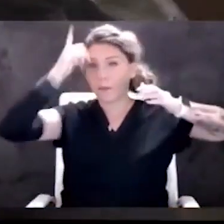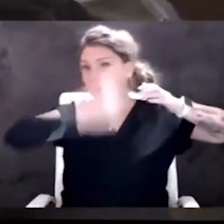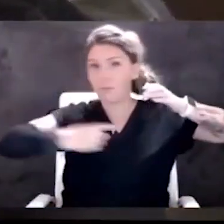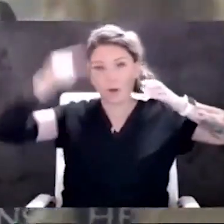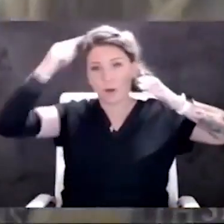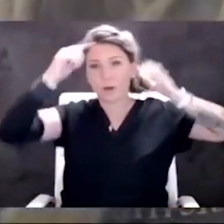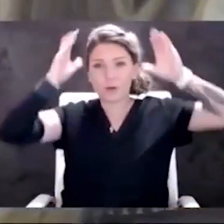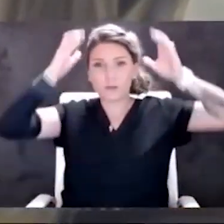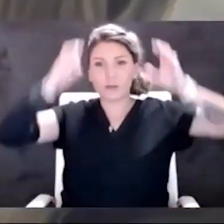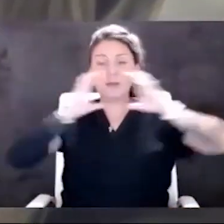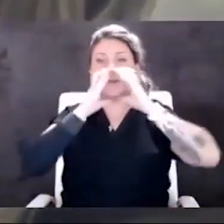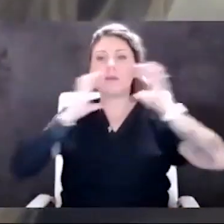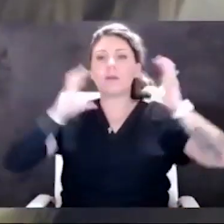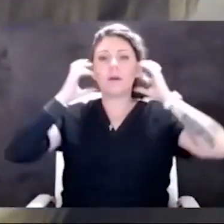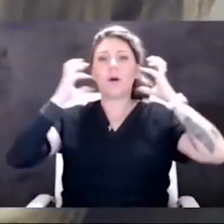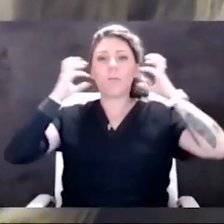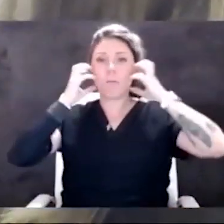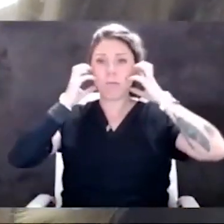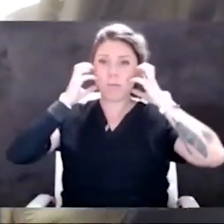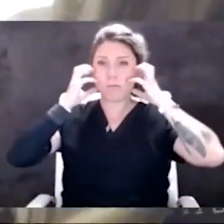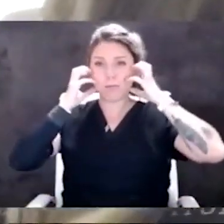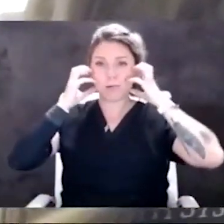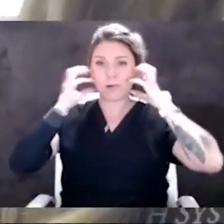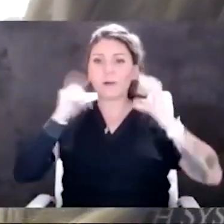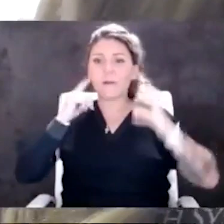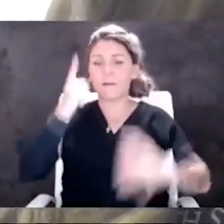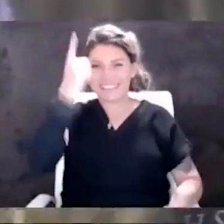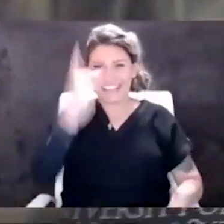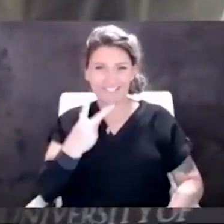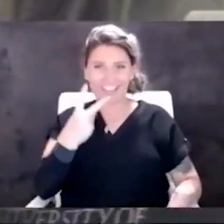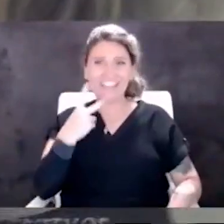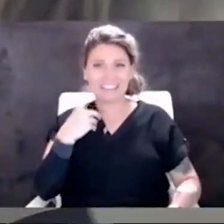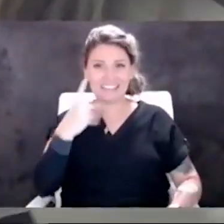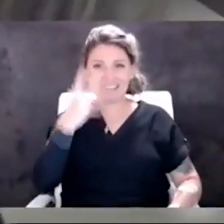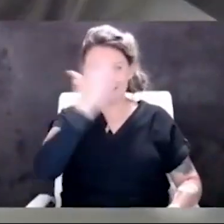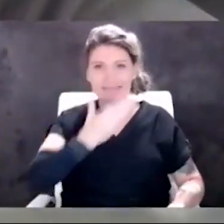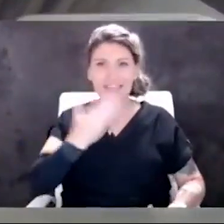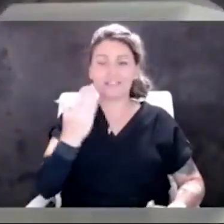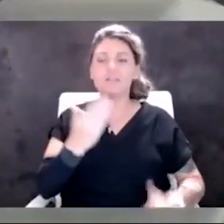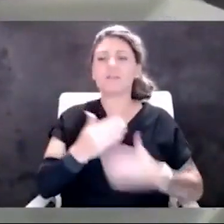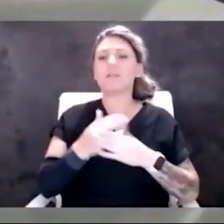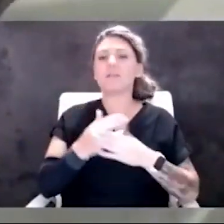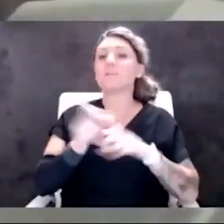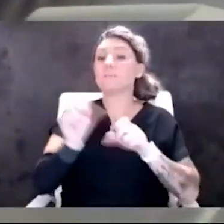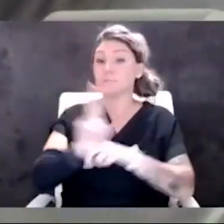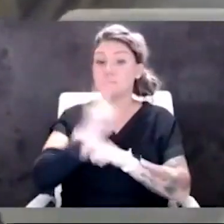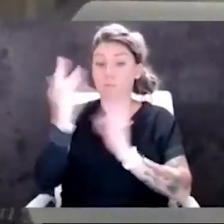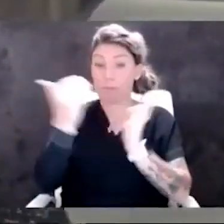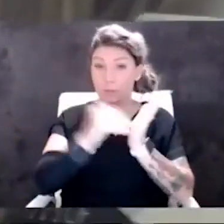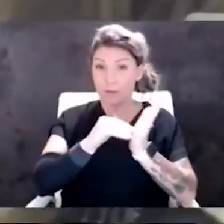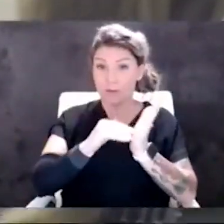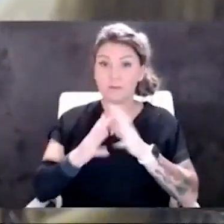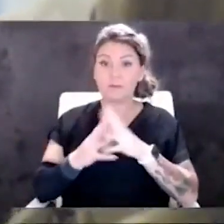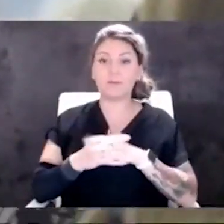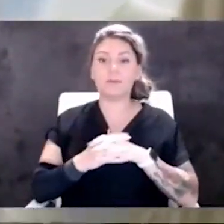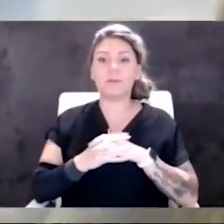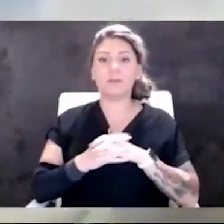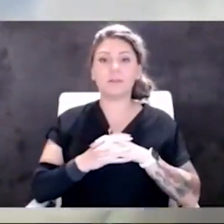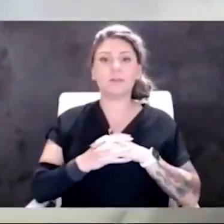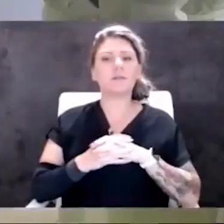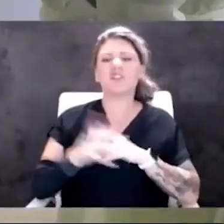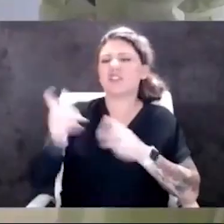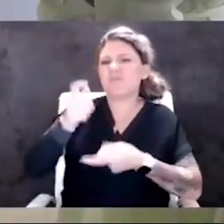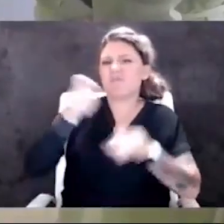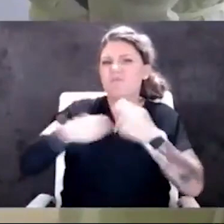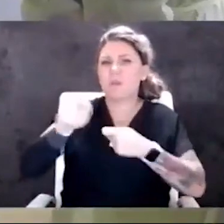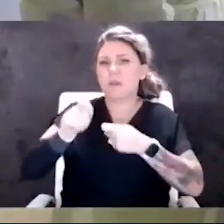on the screen. Those are our half-face respirators. They're reusable, and so we just have to replace the little filters, those gray